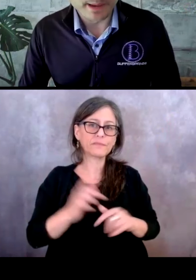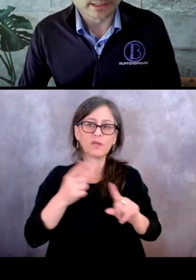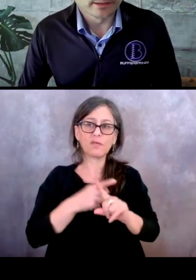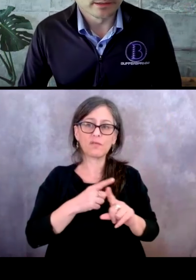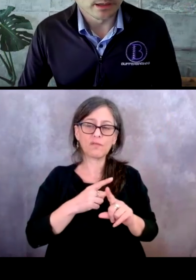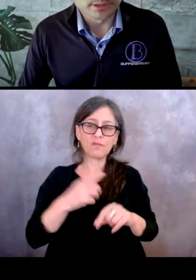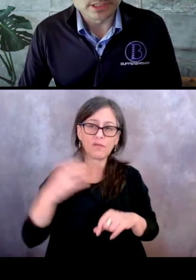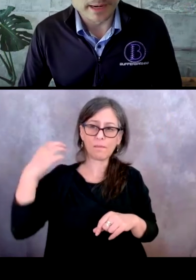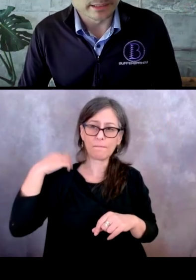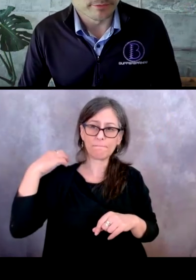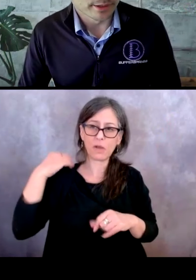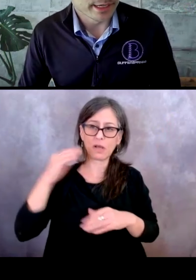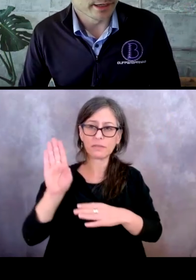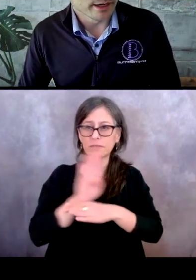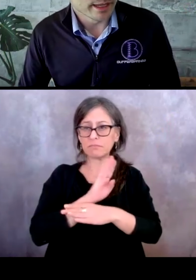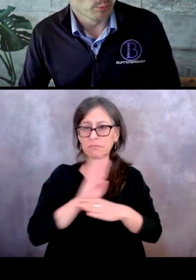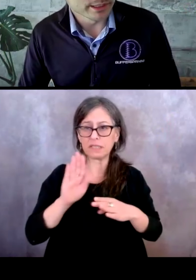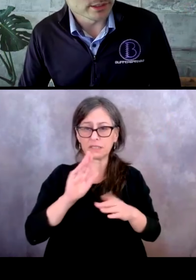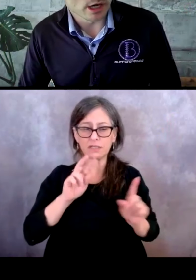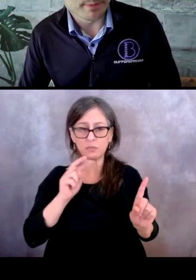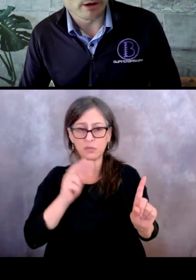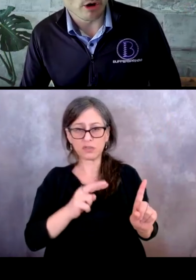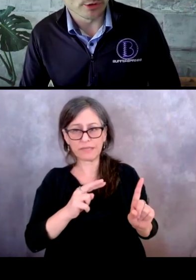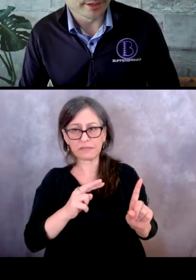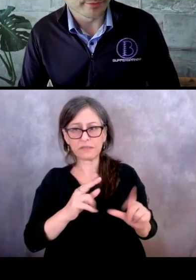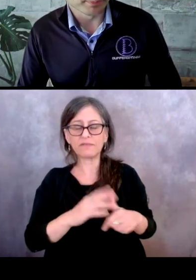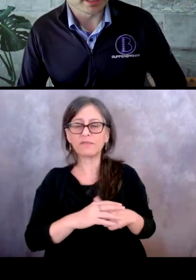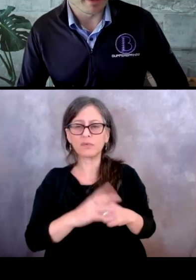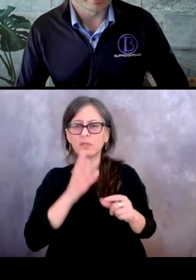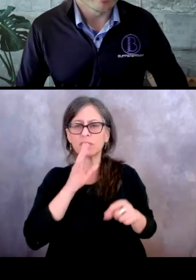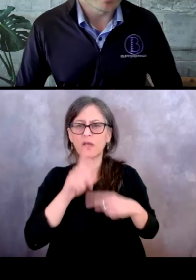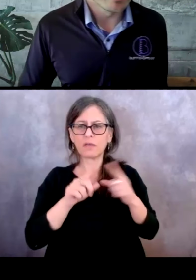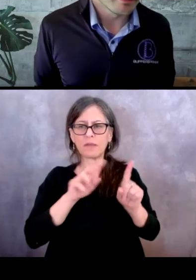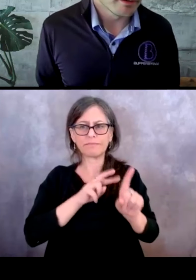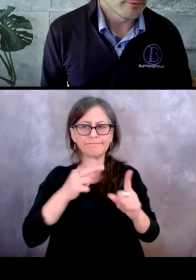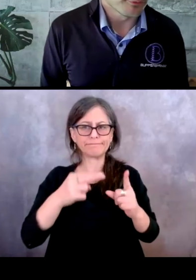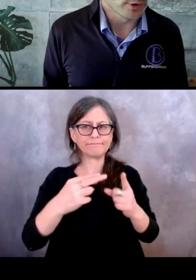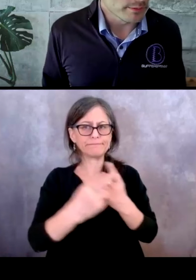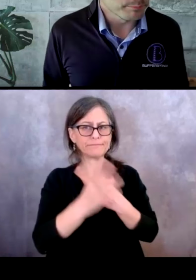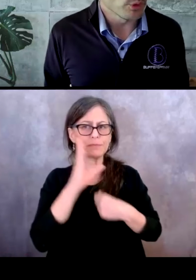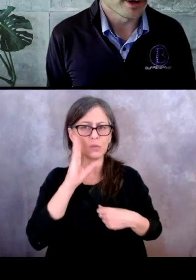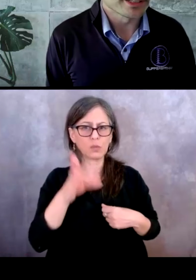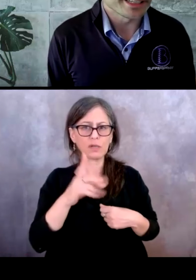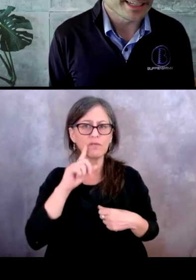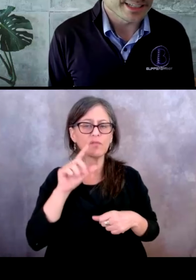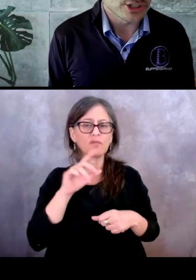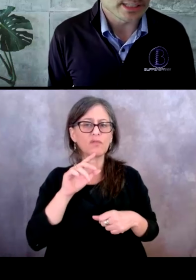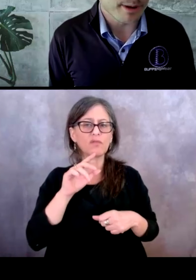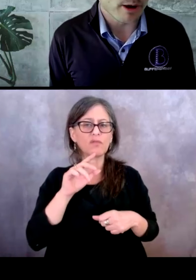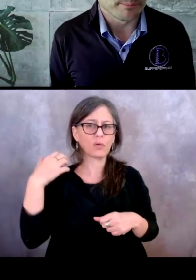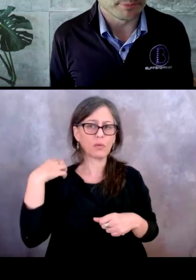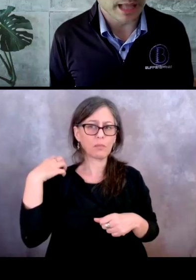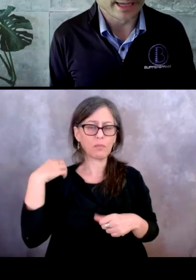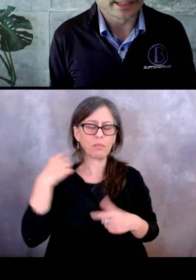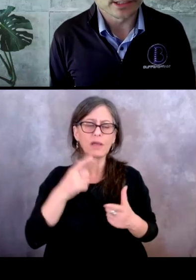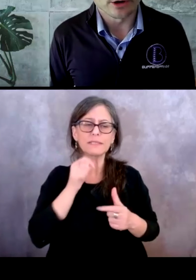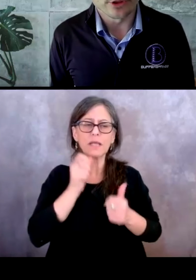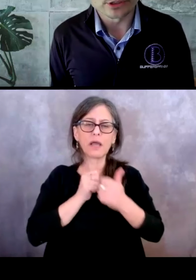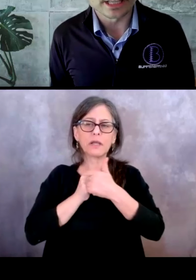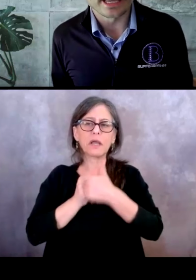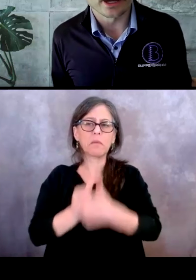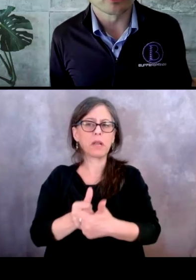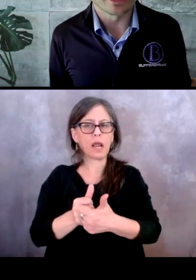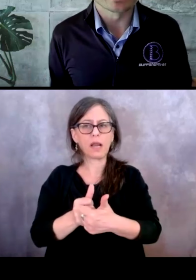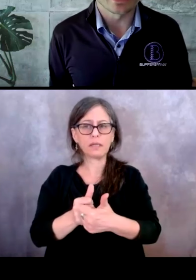employer's perspective on here, and we're going to talk about all the different perspectives. For employers, this isn't just about compliance.